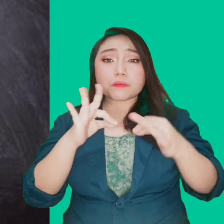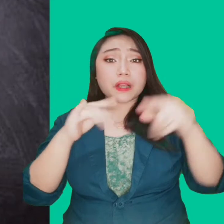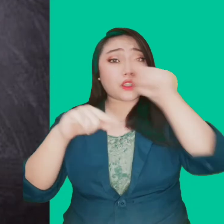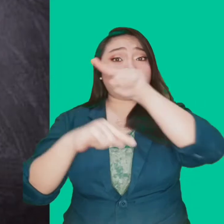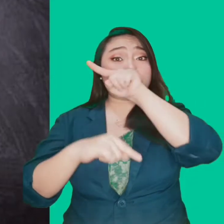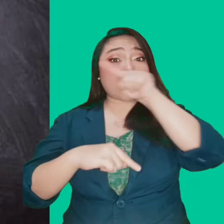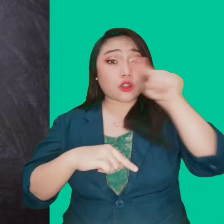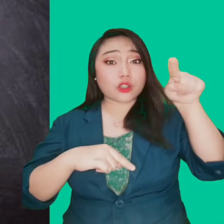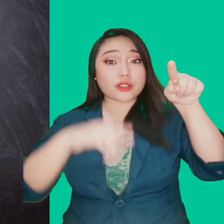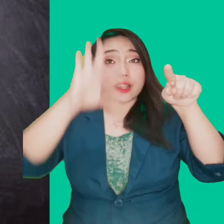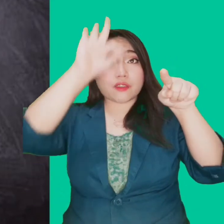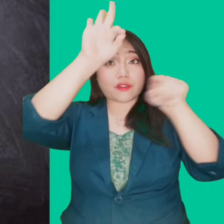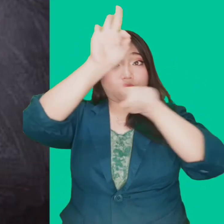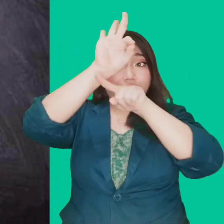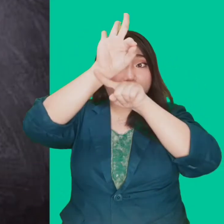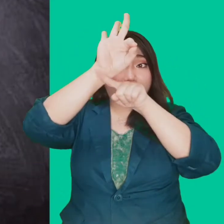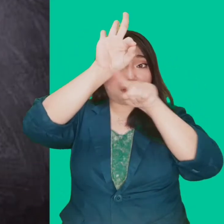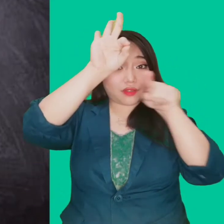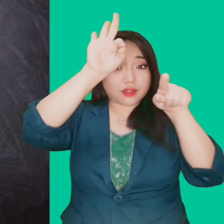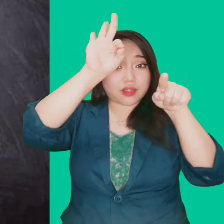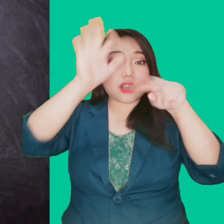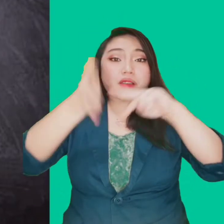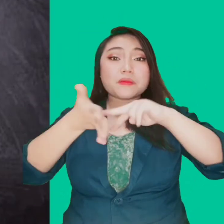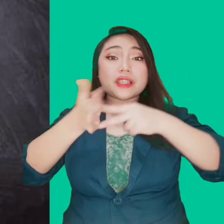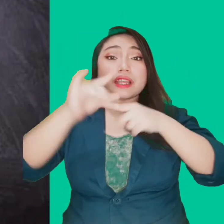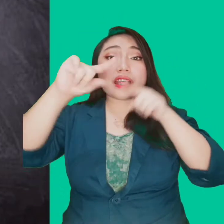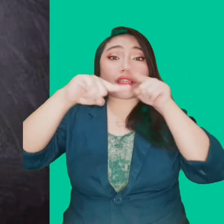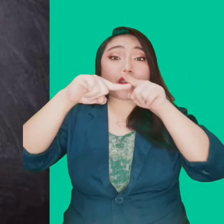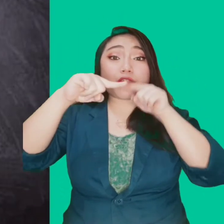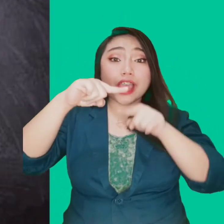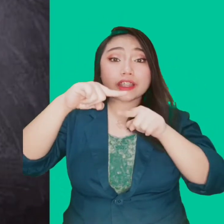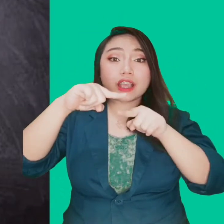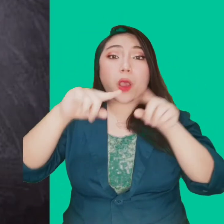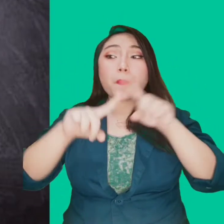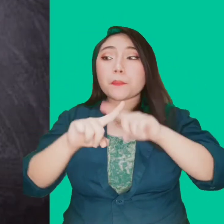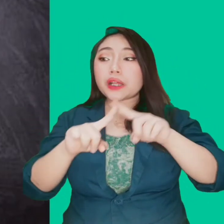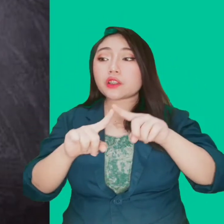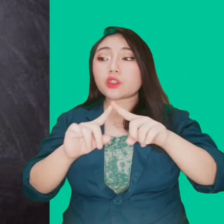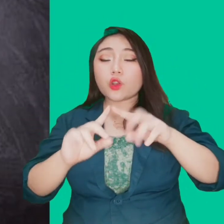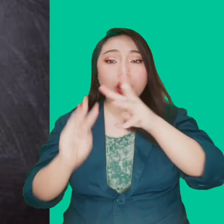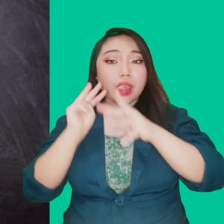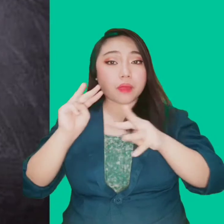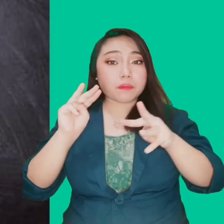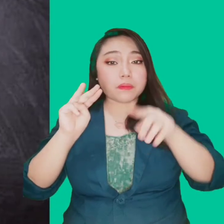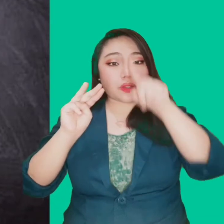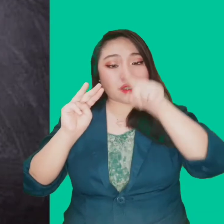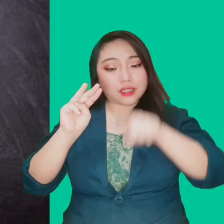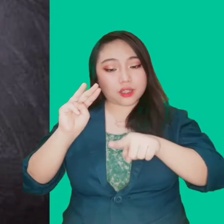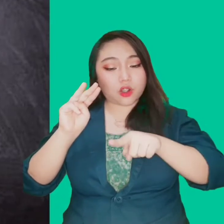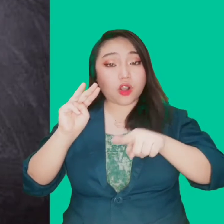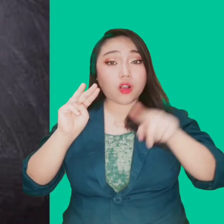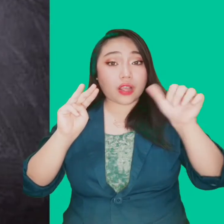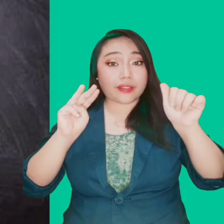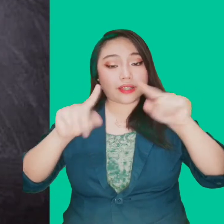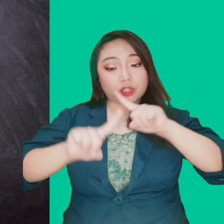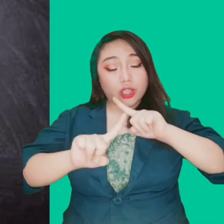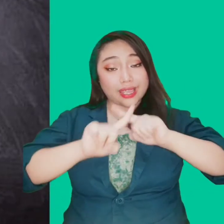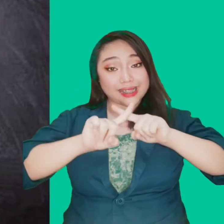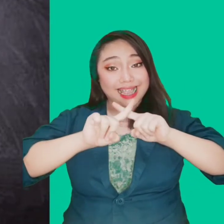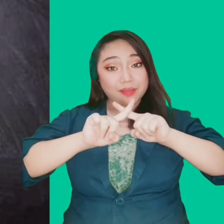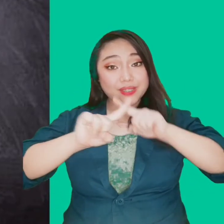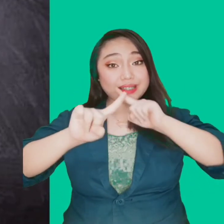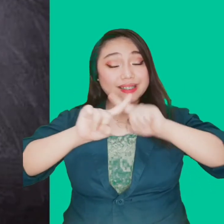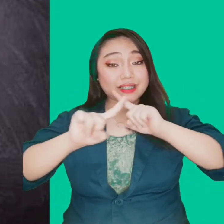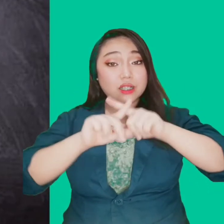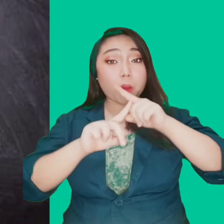then M and A. You see the first line below F, that is division.